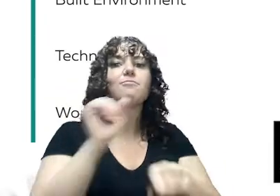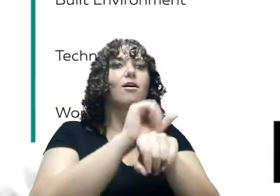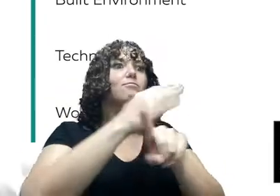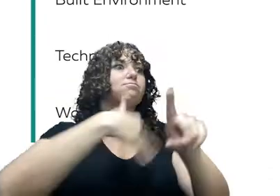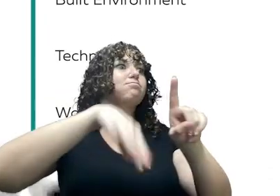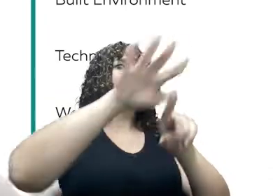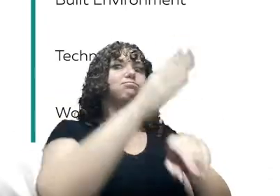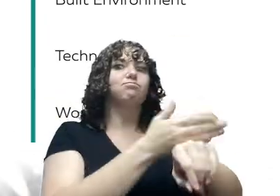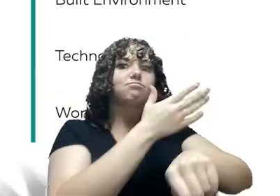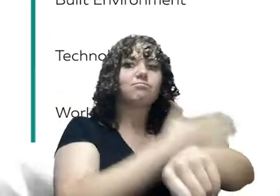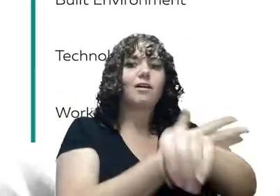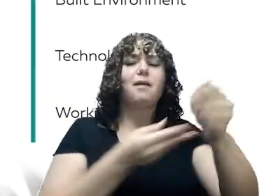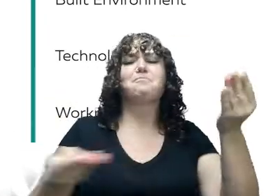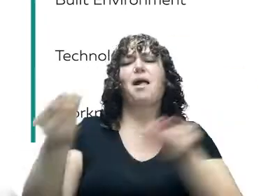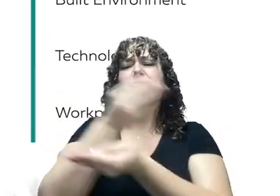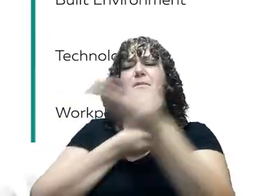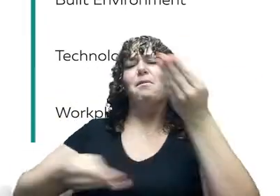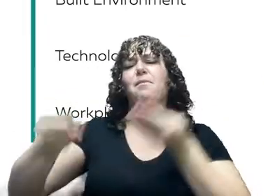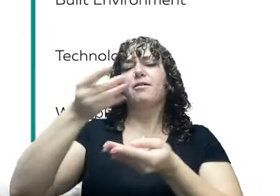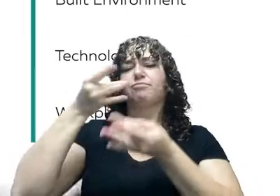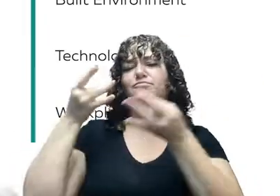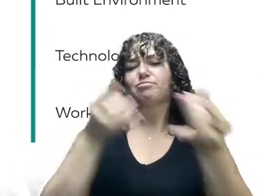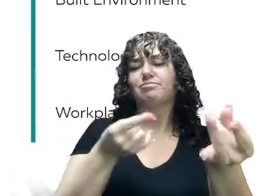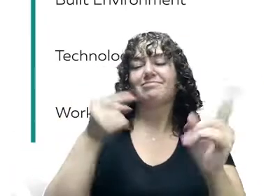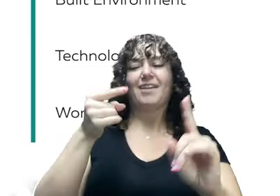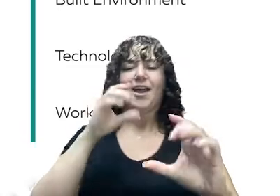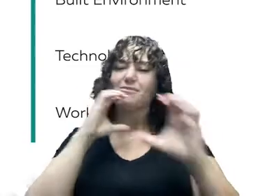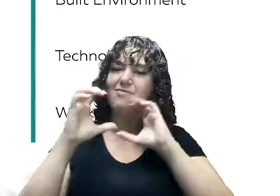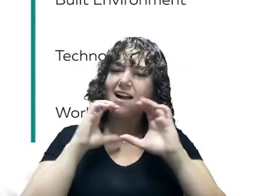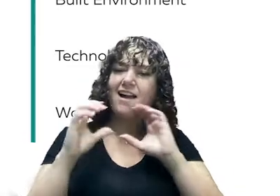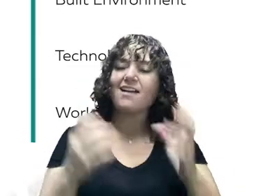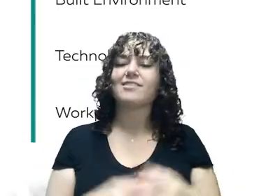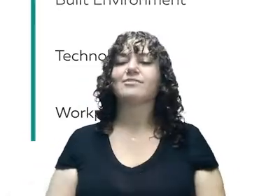of the workplace and providing alternate means of communication.